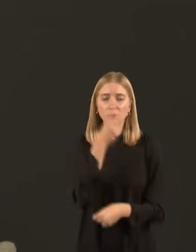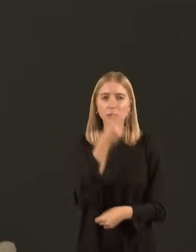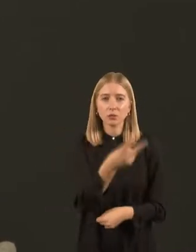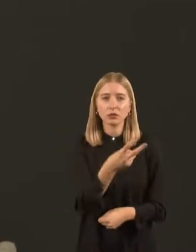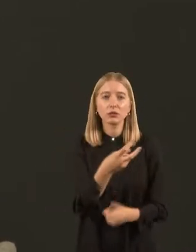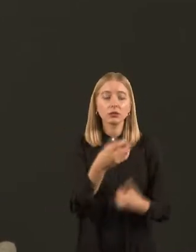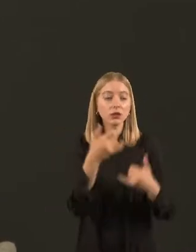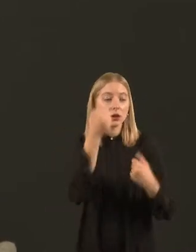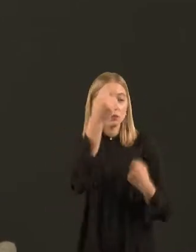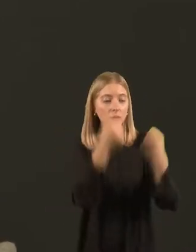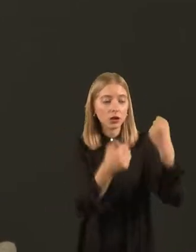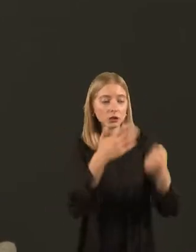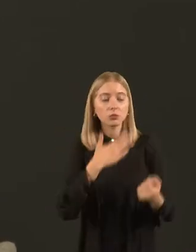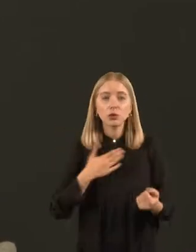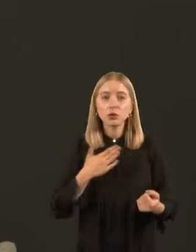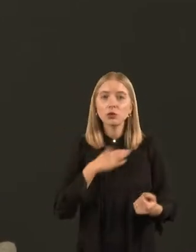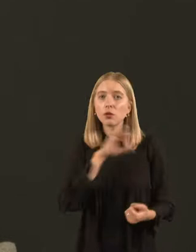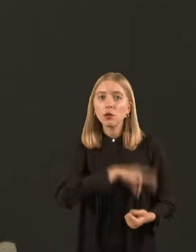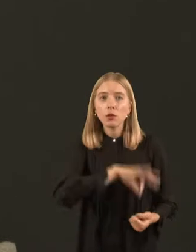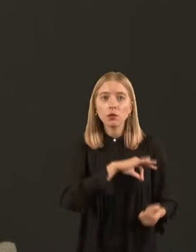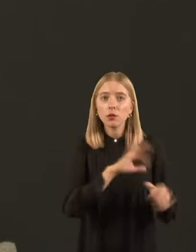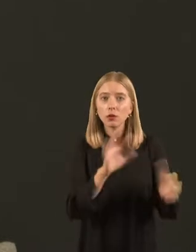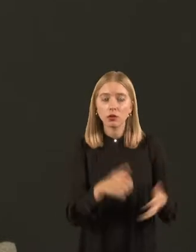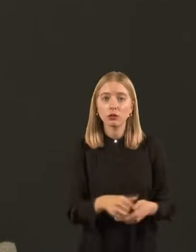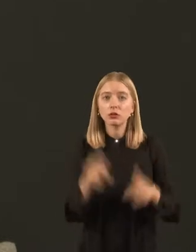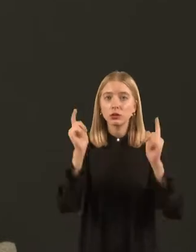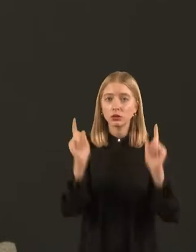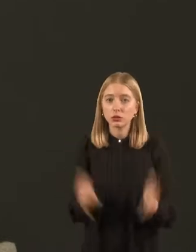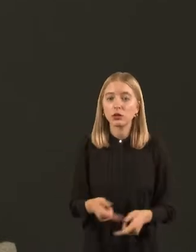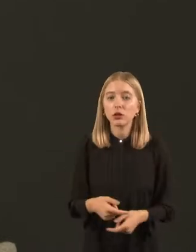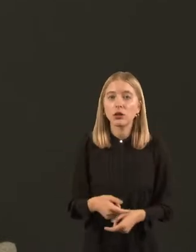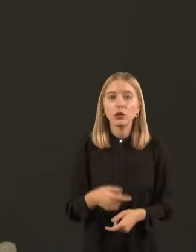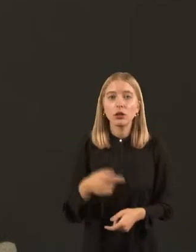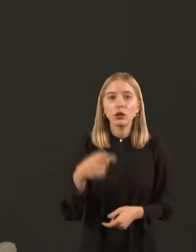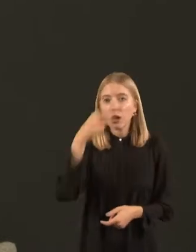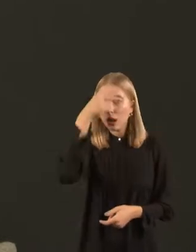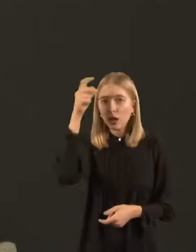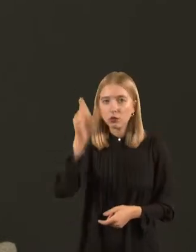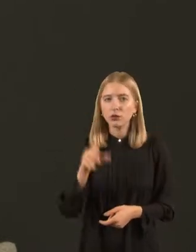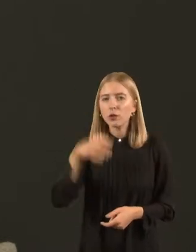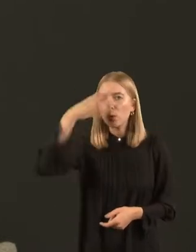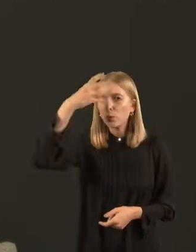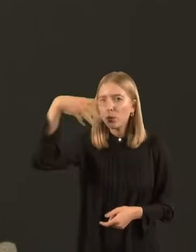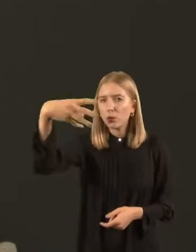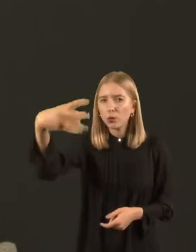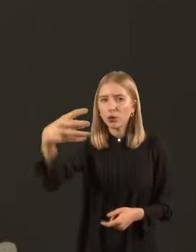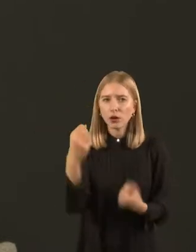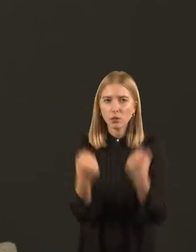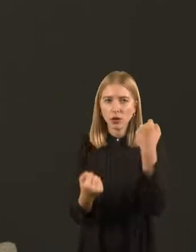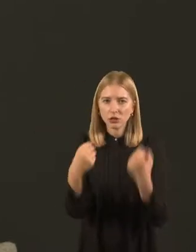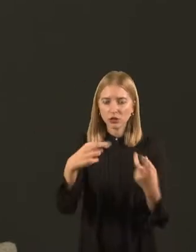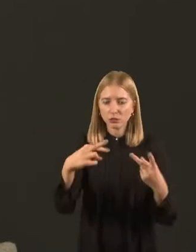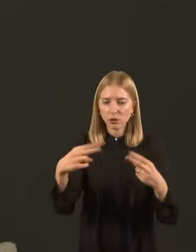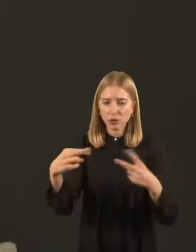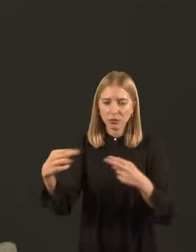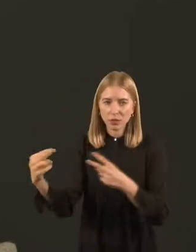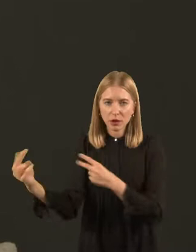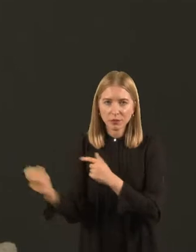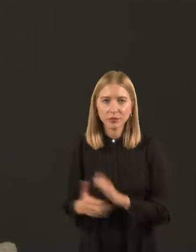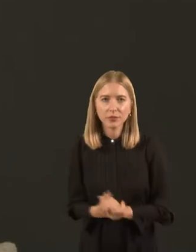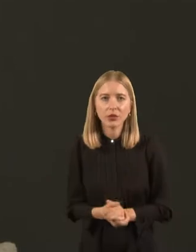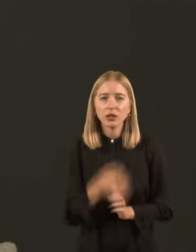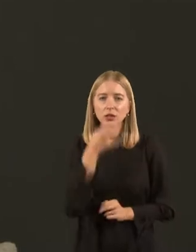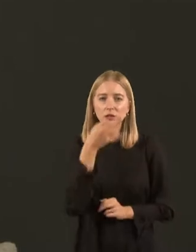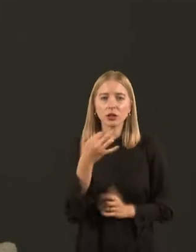in the long term perspective, but in the short term perspective, we need to have a look at what vehicles we are using